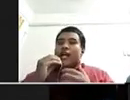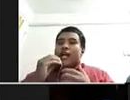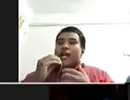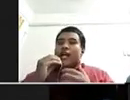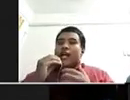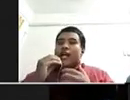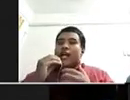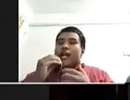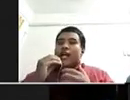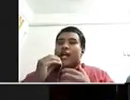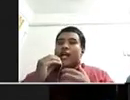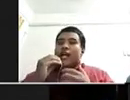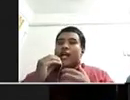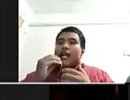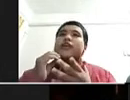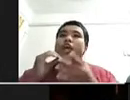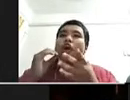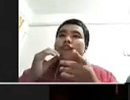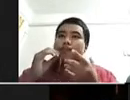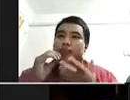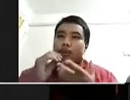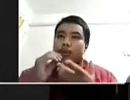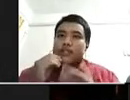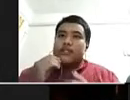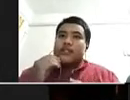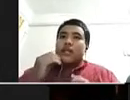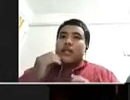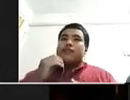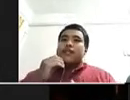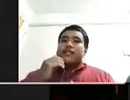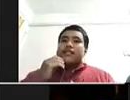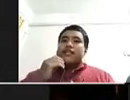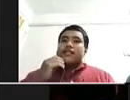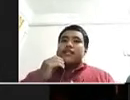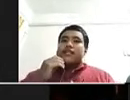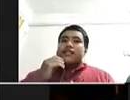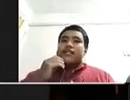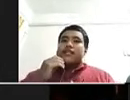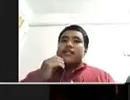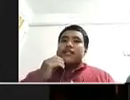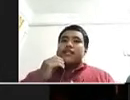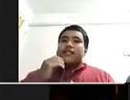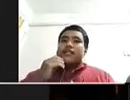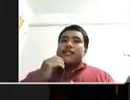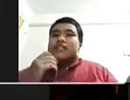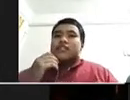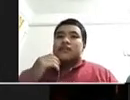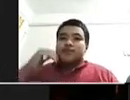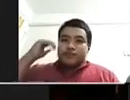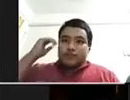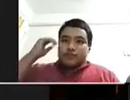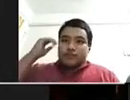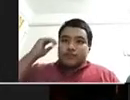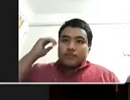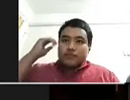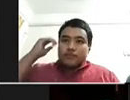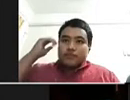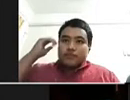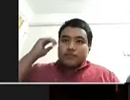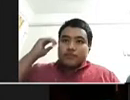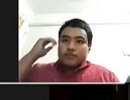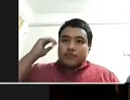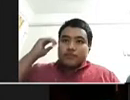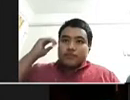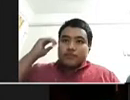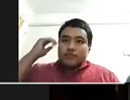the introduction slide to know the difference of both. First is, what is farming? We need